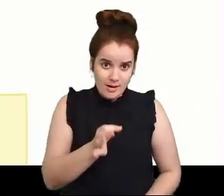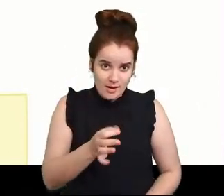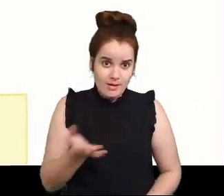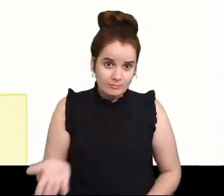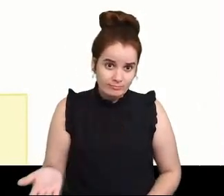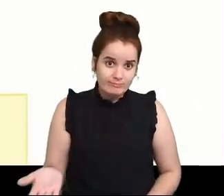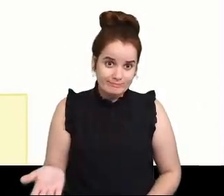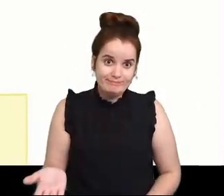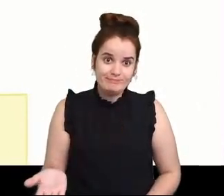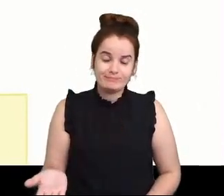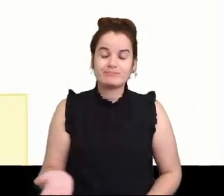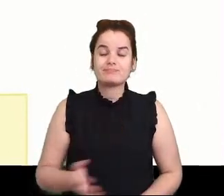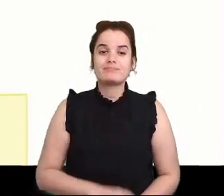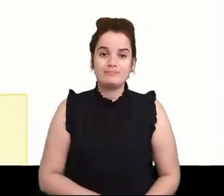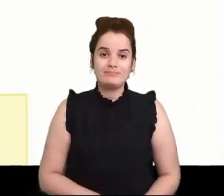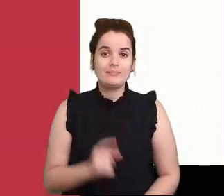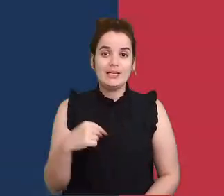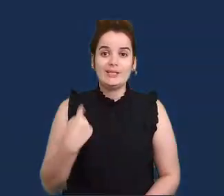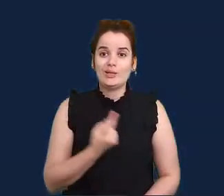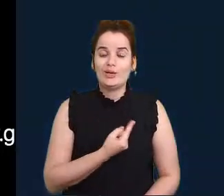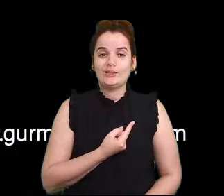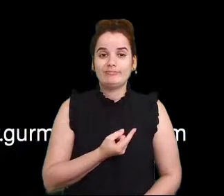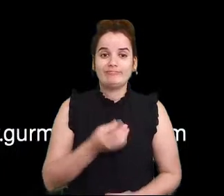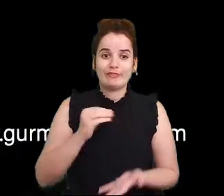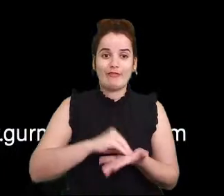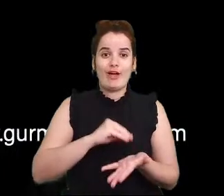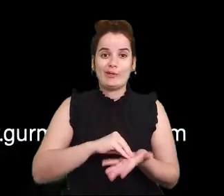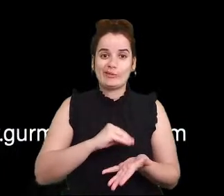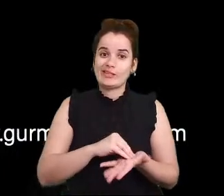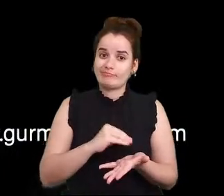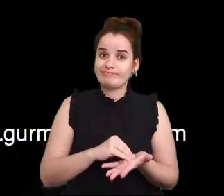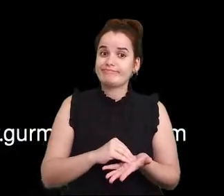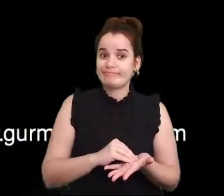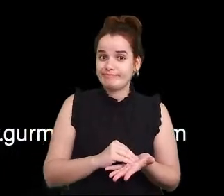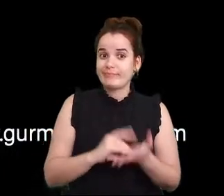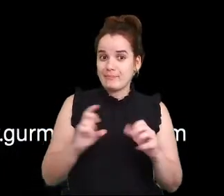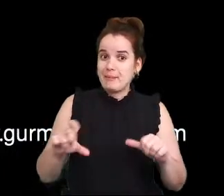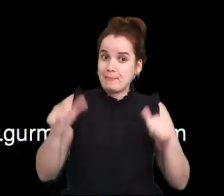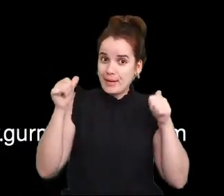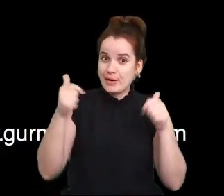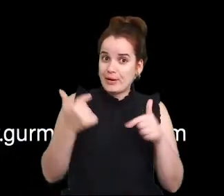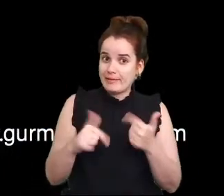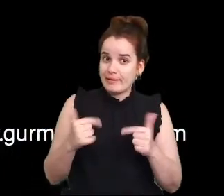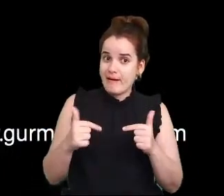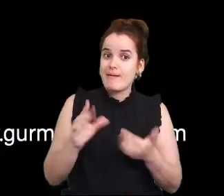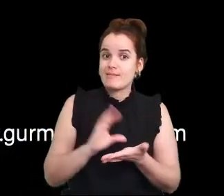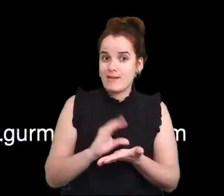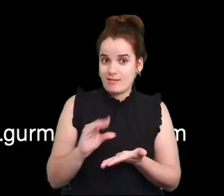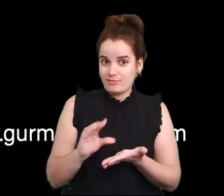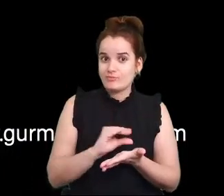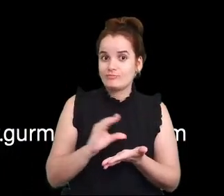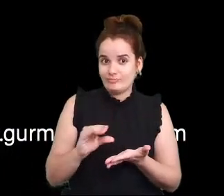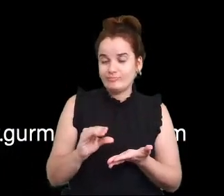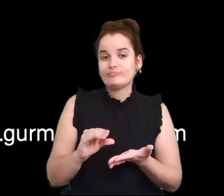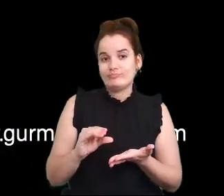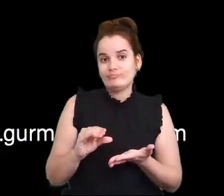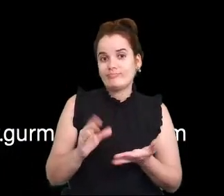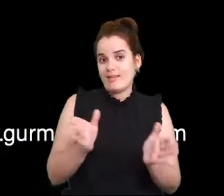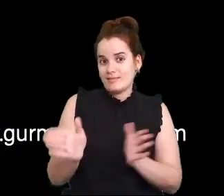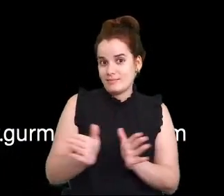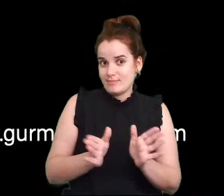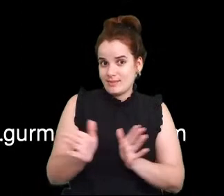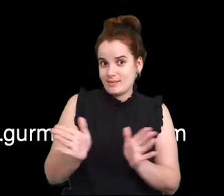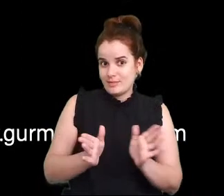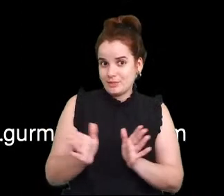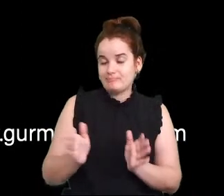period. Like that's something that we need to fix. The fourth and maybe the most important of these is the fact that